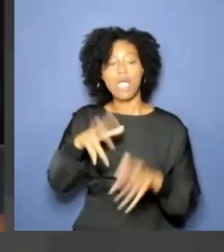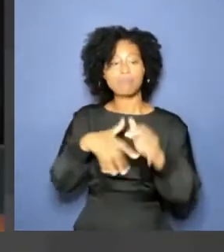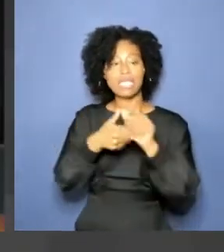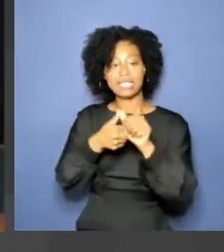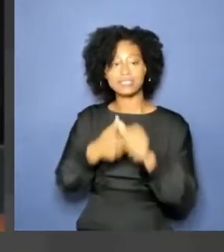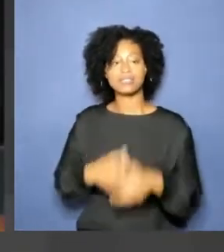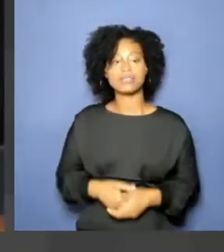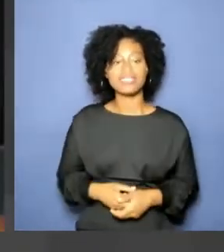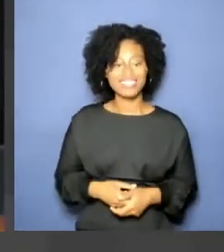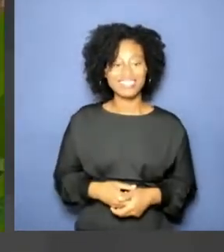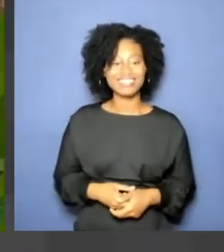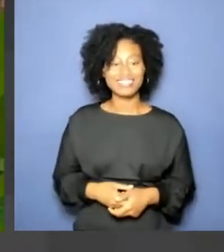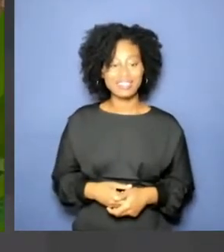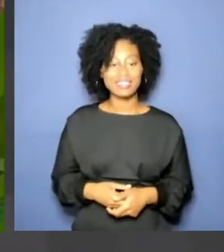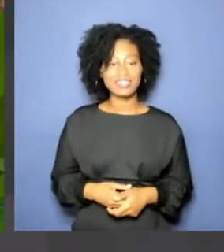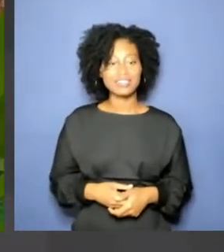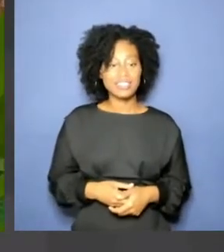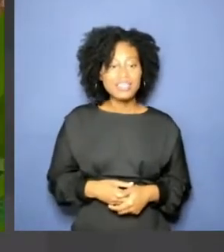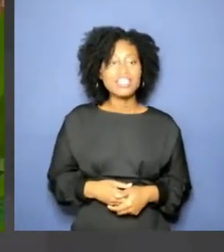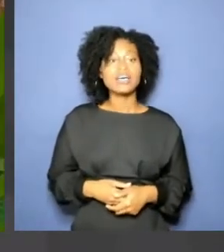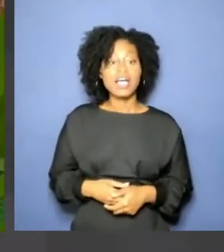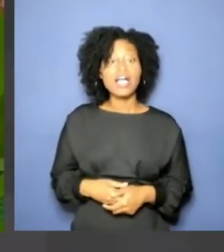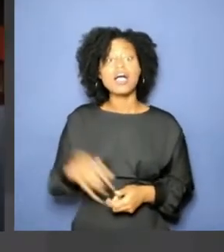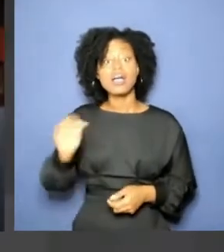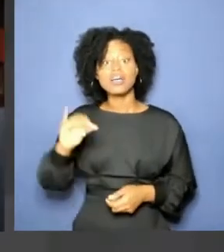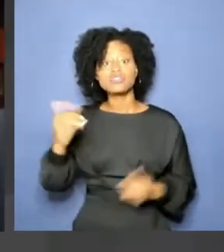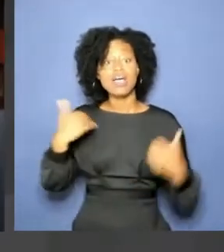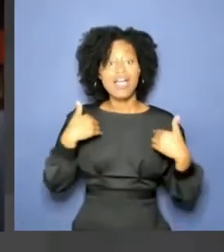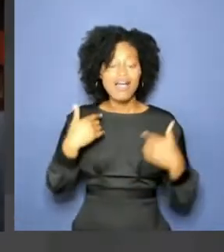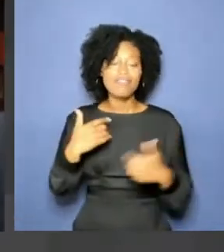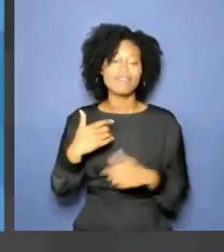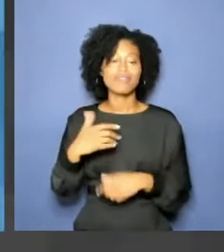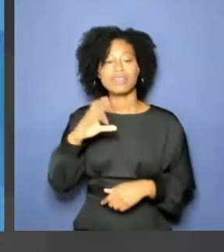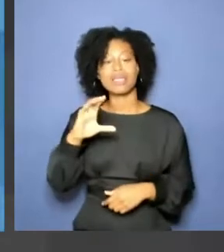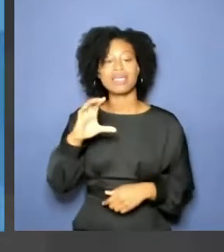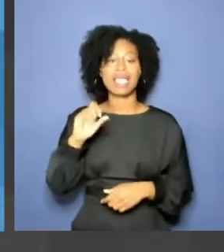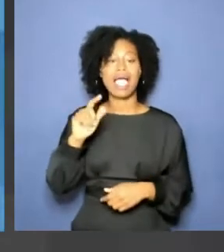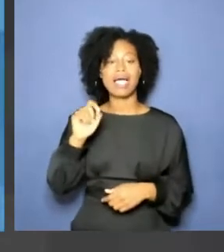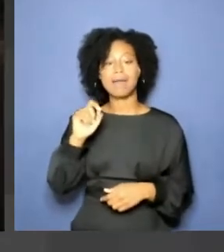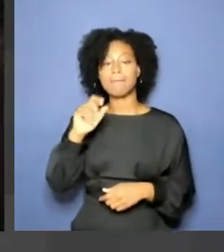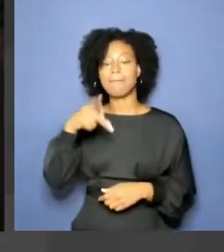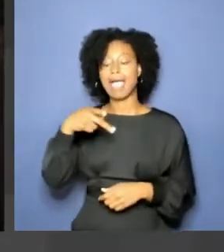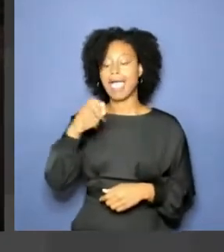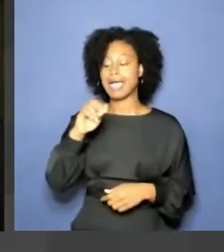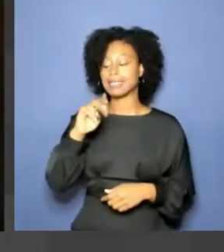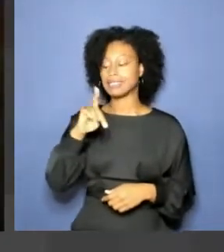Holiday update will have the cats, pandas, bamboo and scaffolding. Caves and cliffs update.